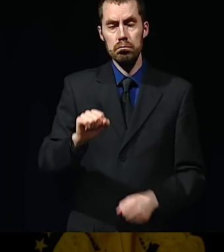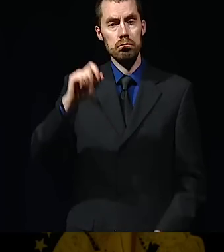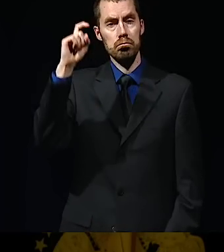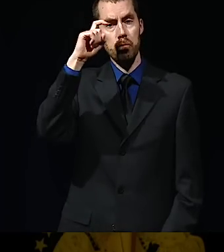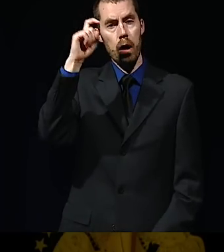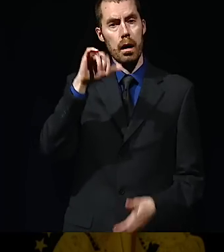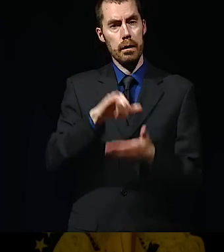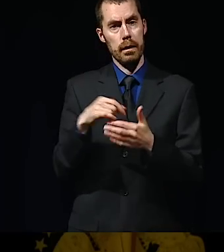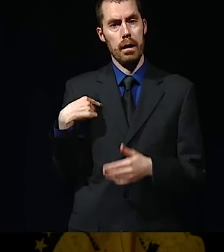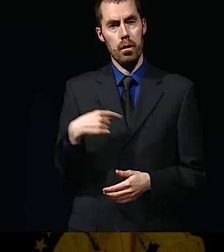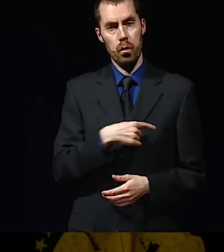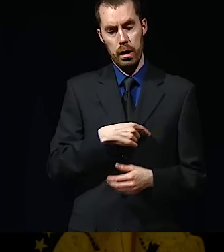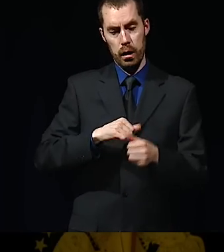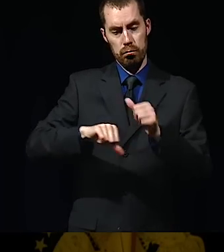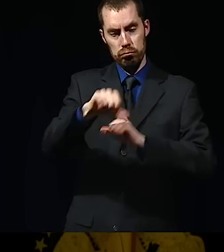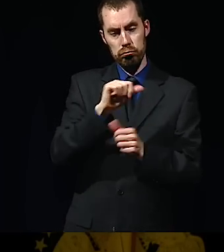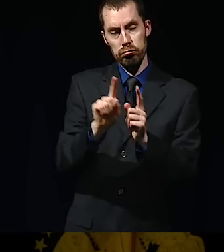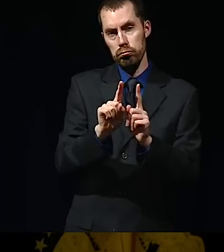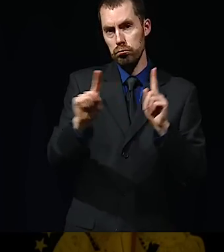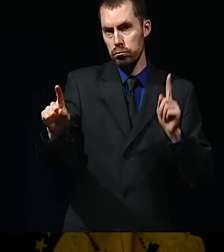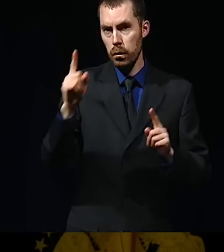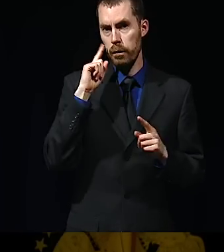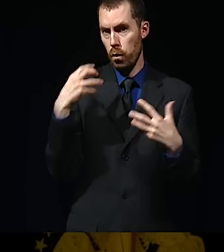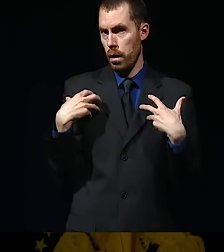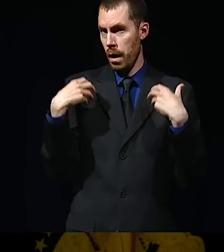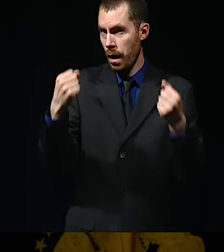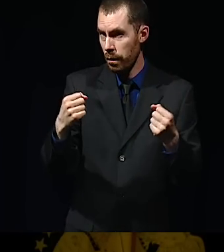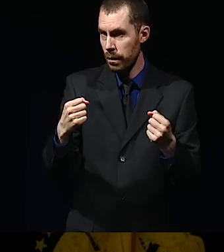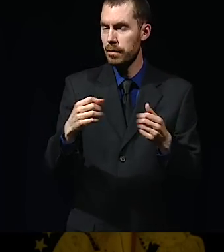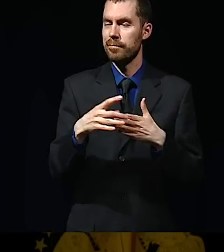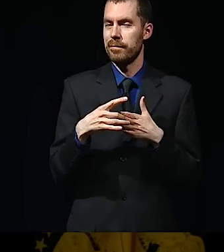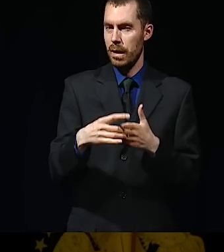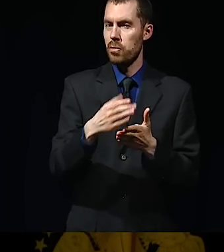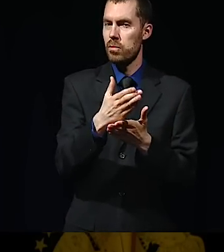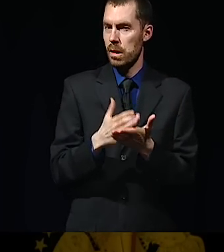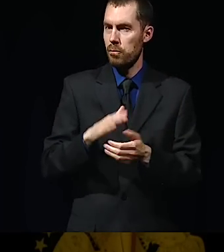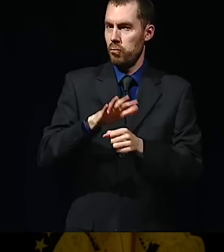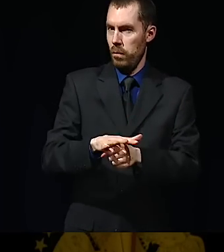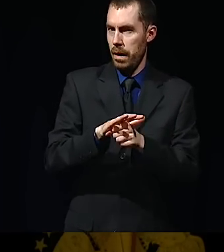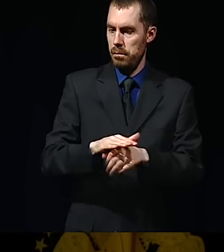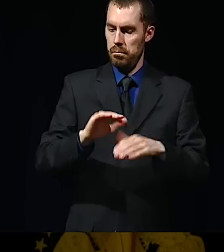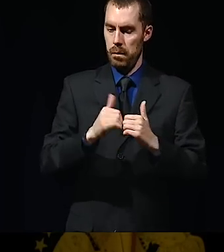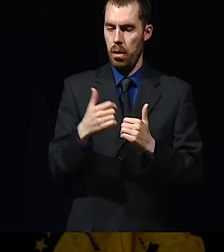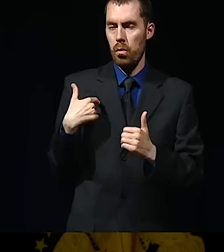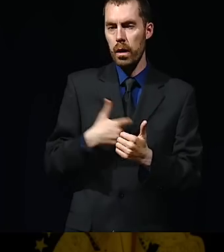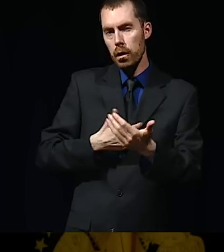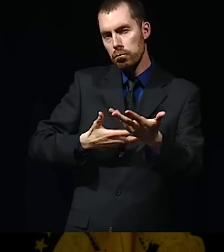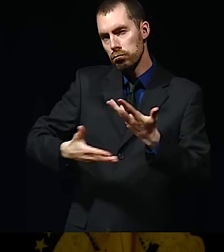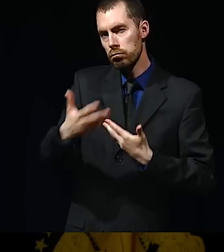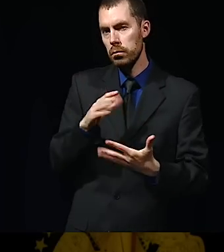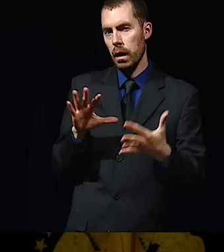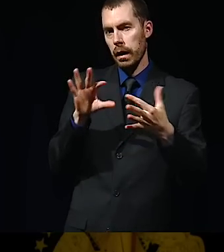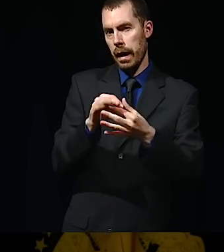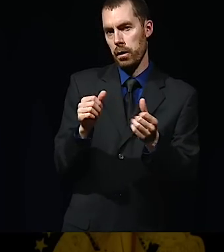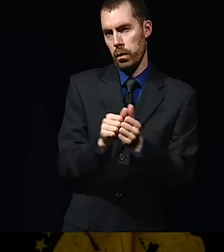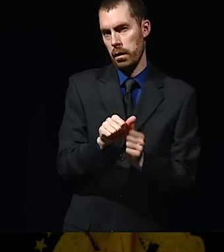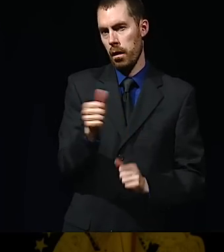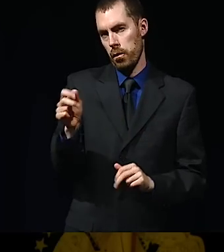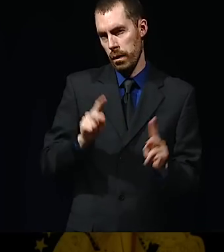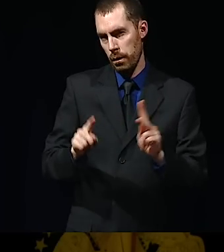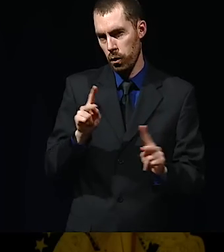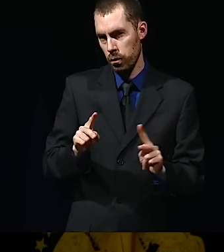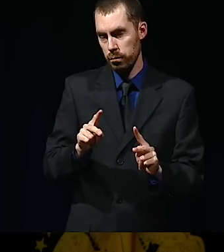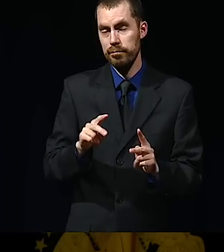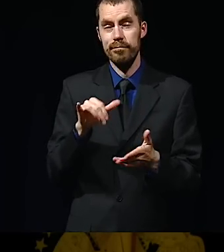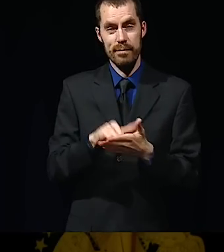for public health has also led to stress in how we as people interact and connect with those we care about.